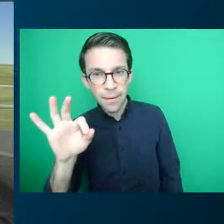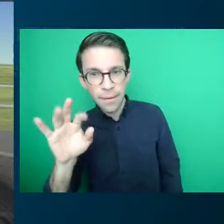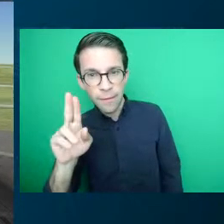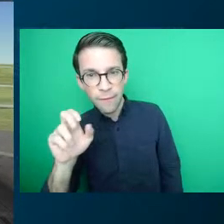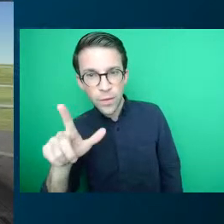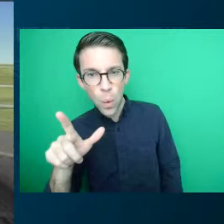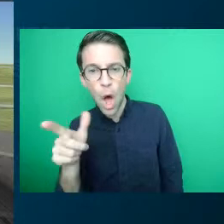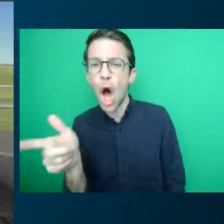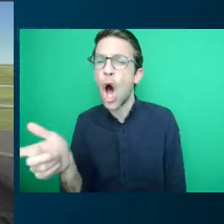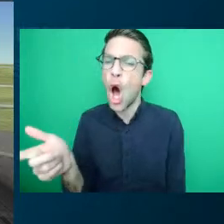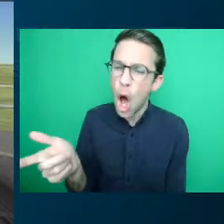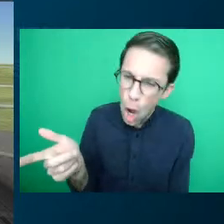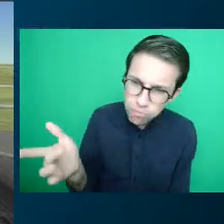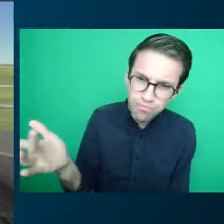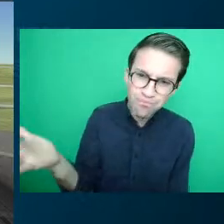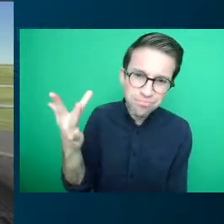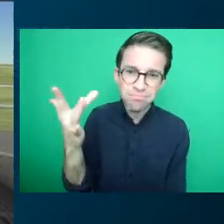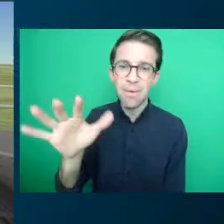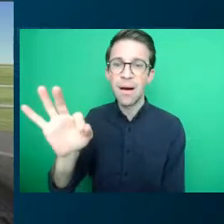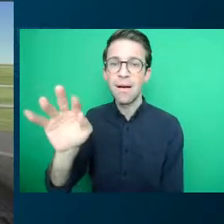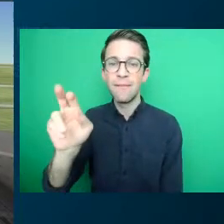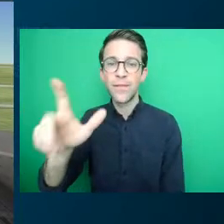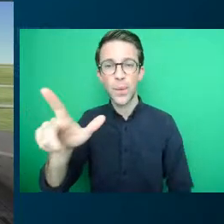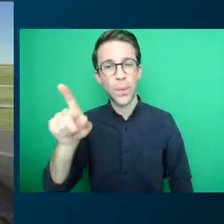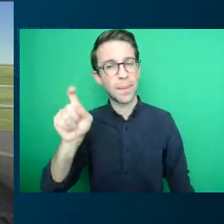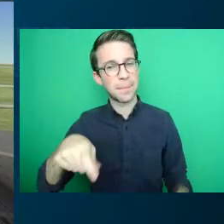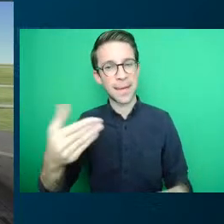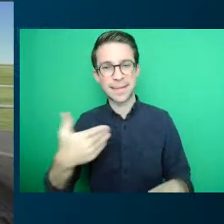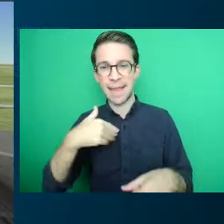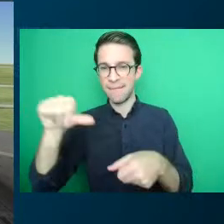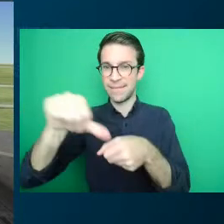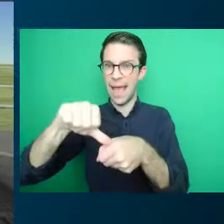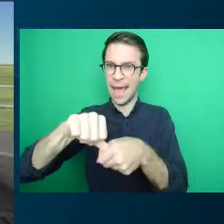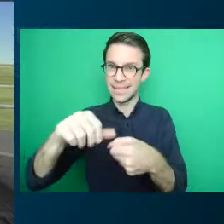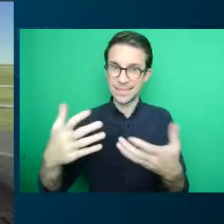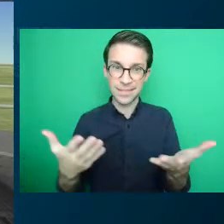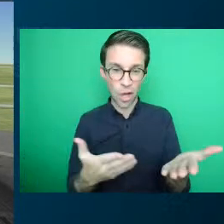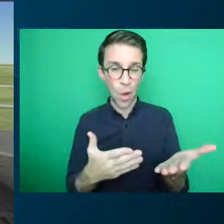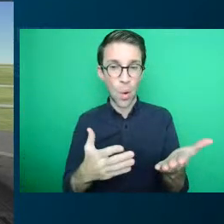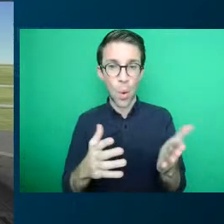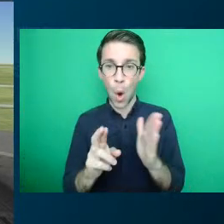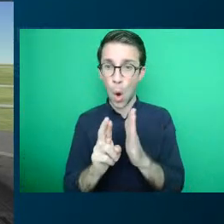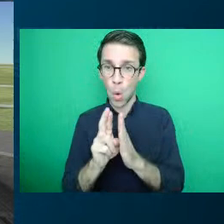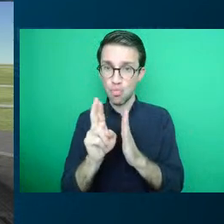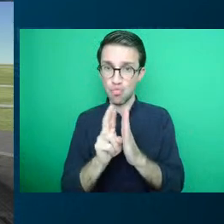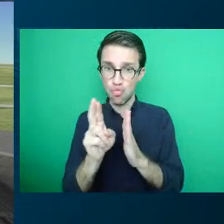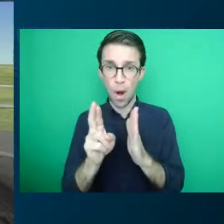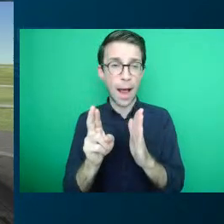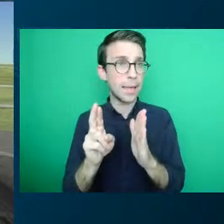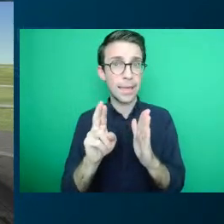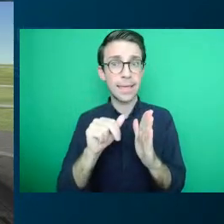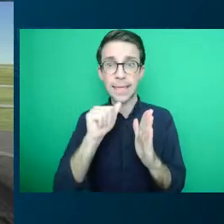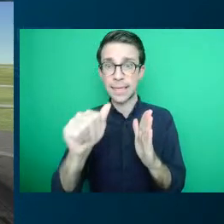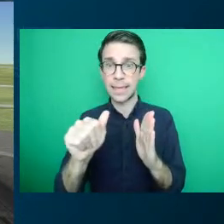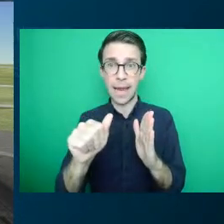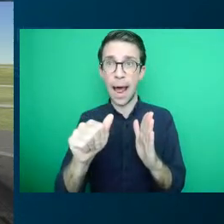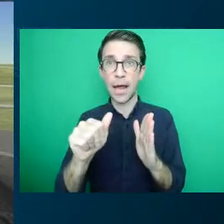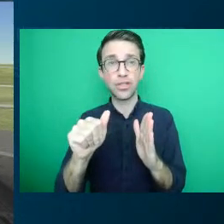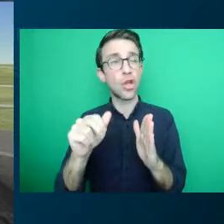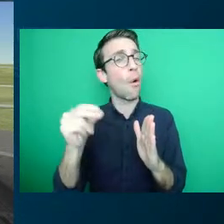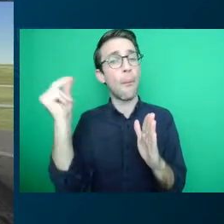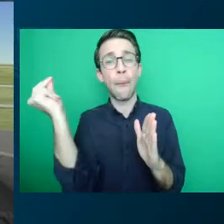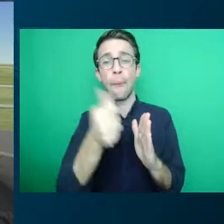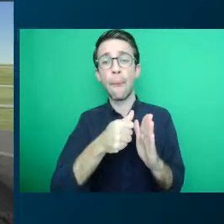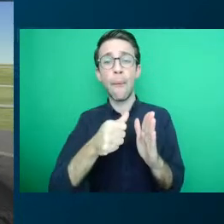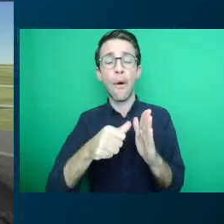need fuel tanks. You need fuel for this. The cool thing about the rocket engine is that it doesn't magically go to space on unicorn wishes. It actually uses